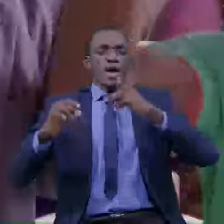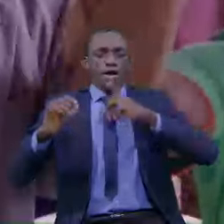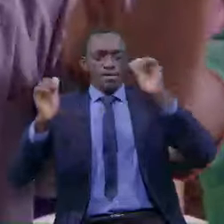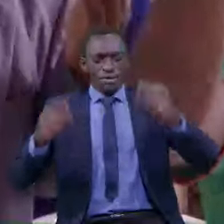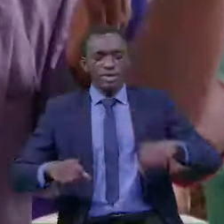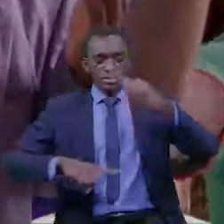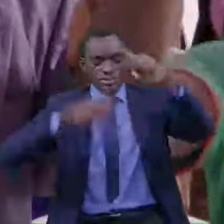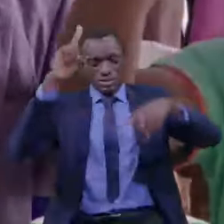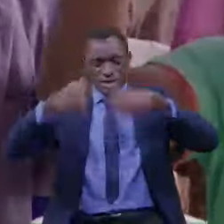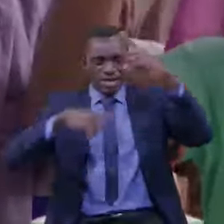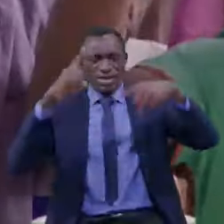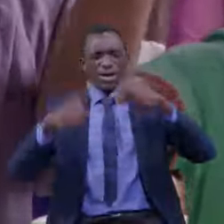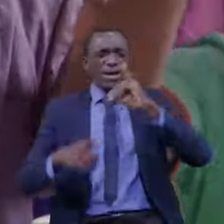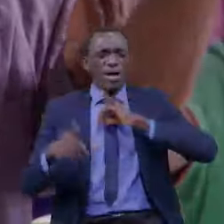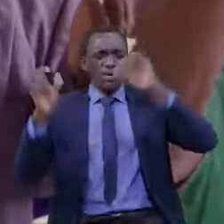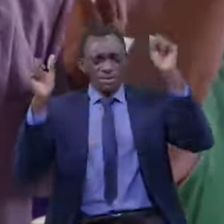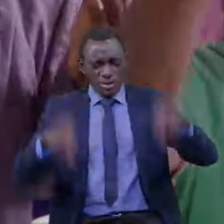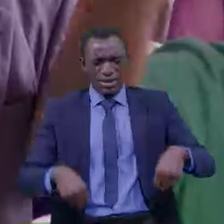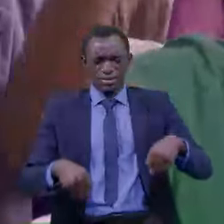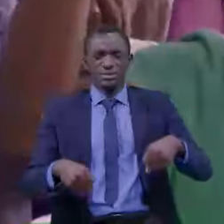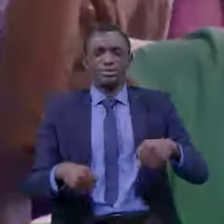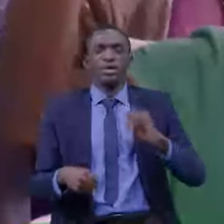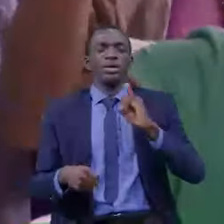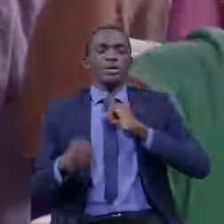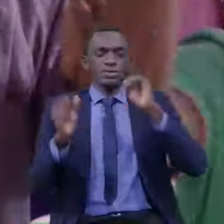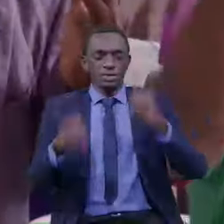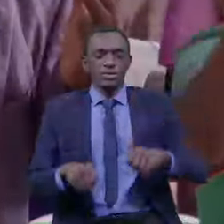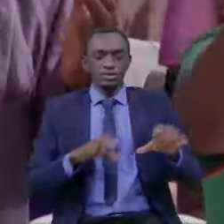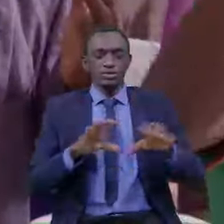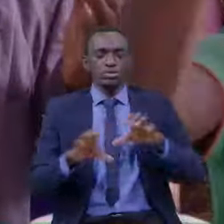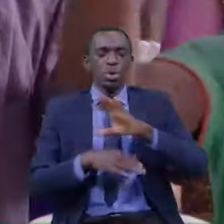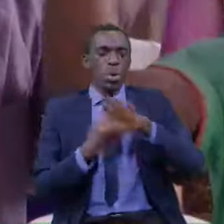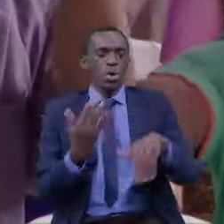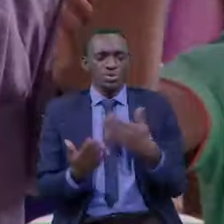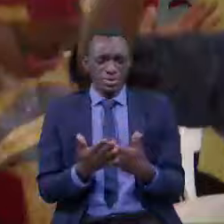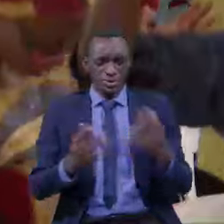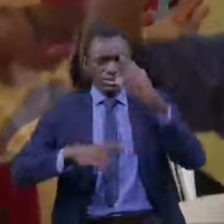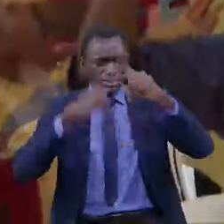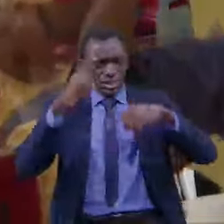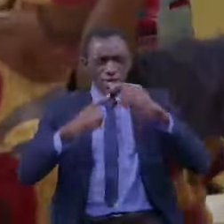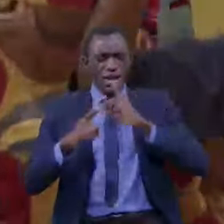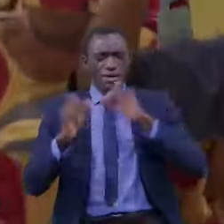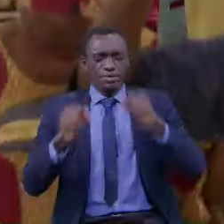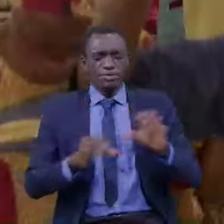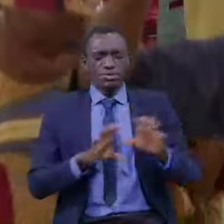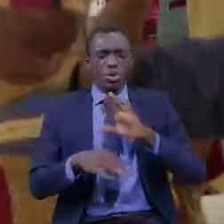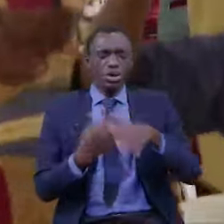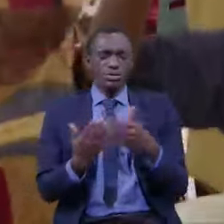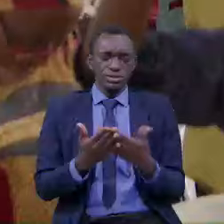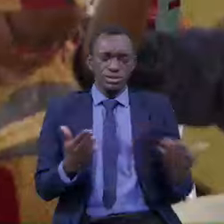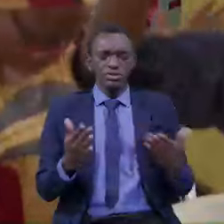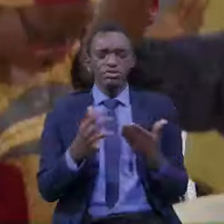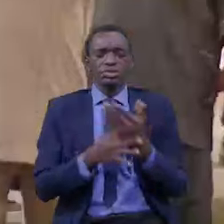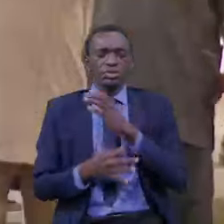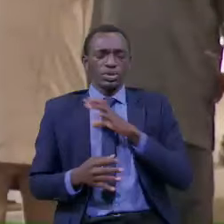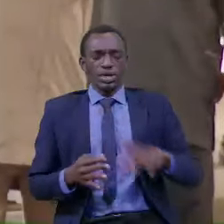can. I can do all things through Christ who strengthens